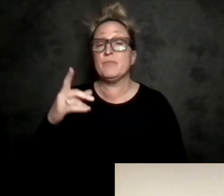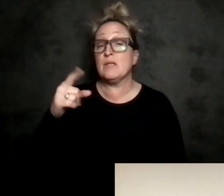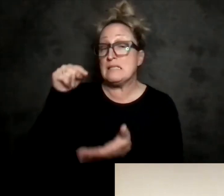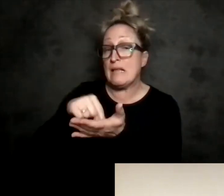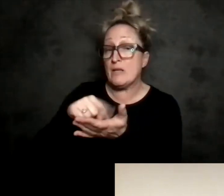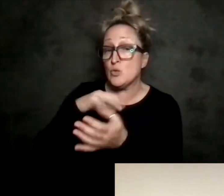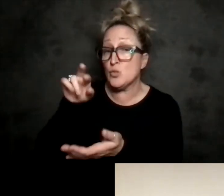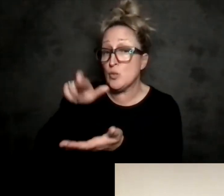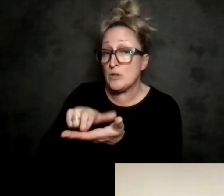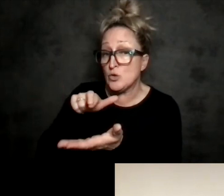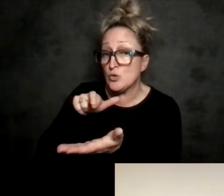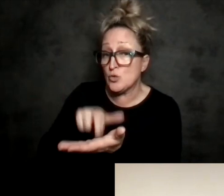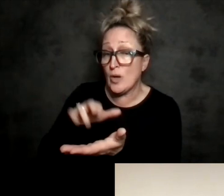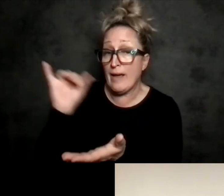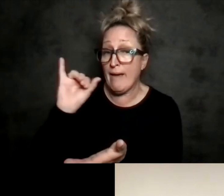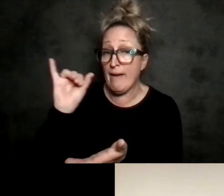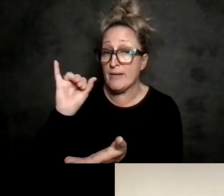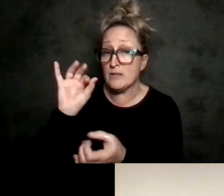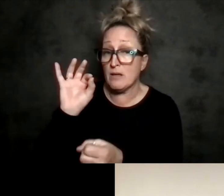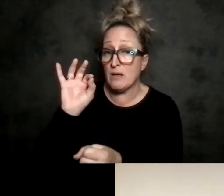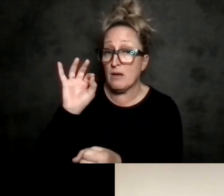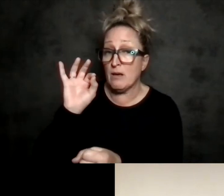to register as a